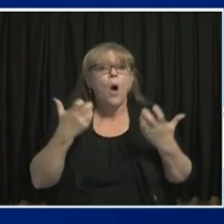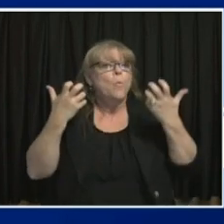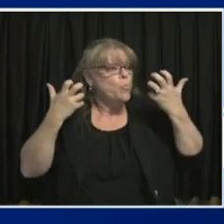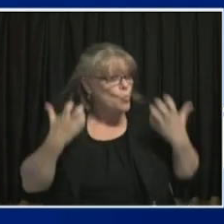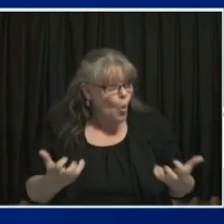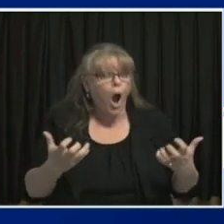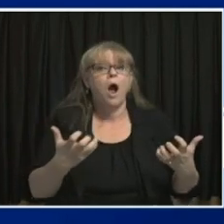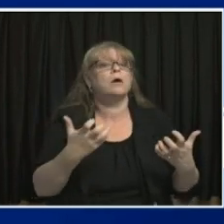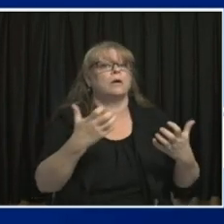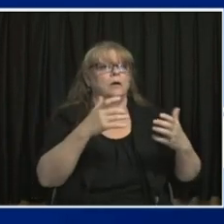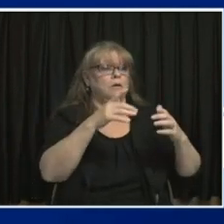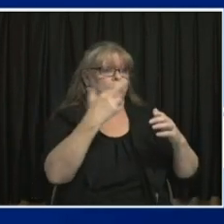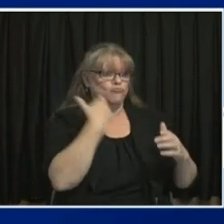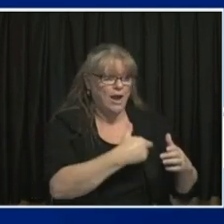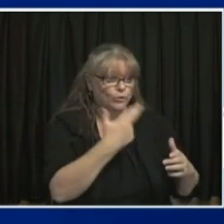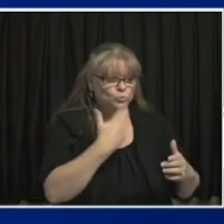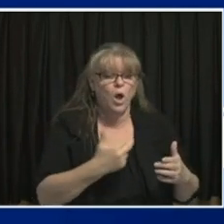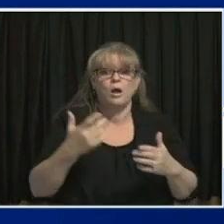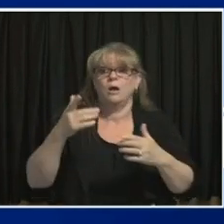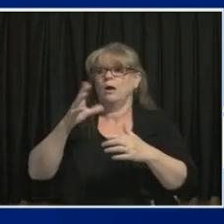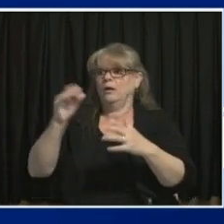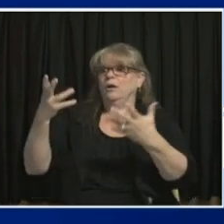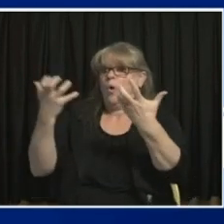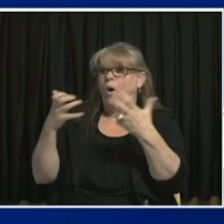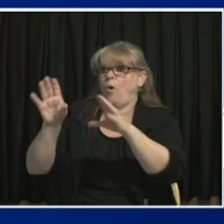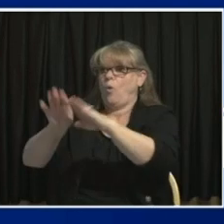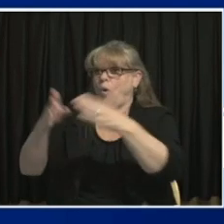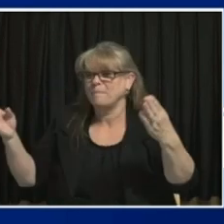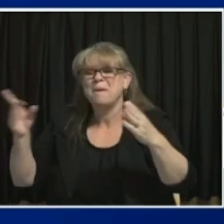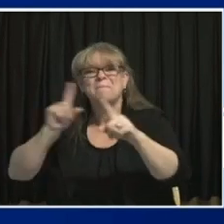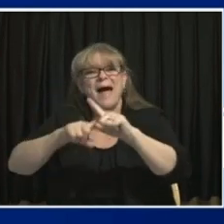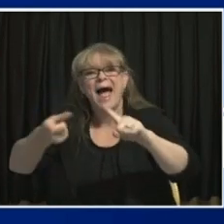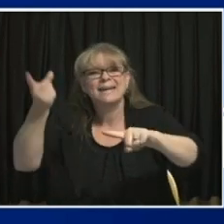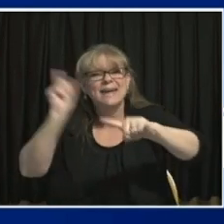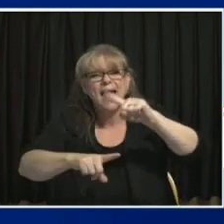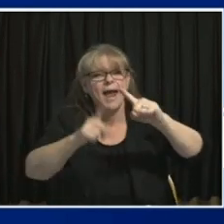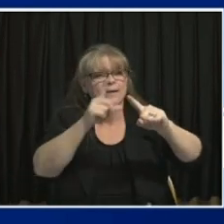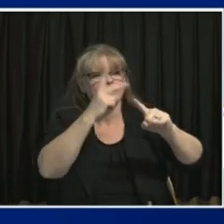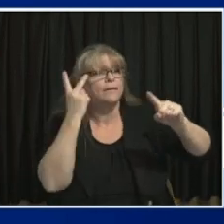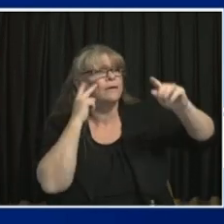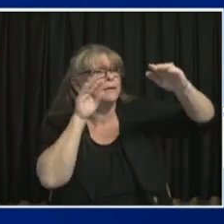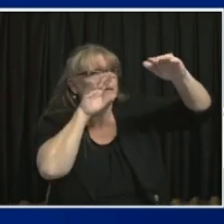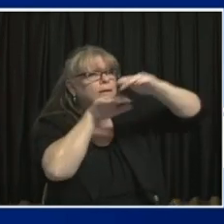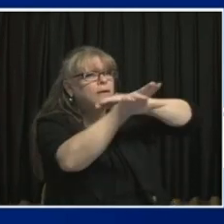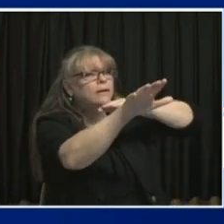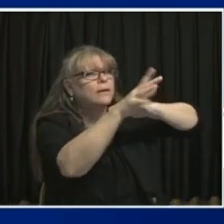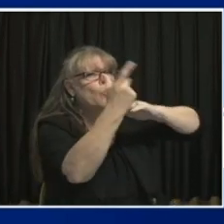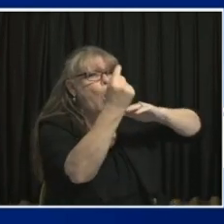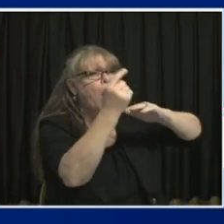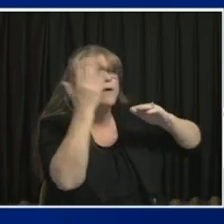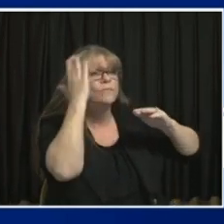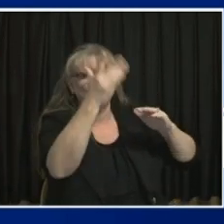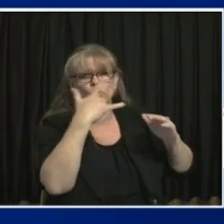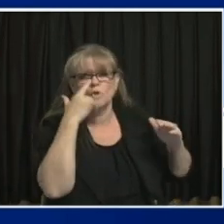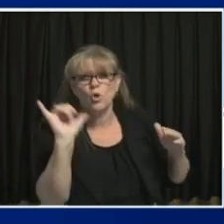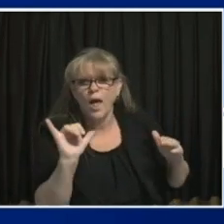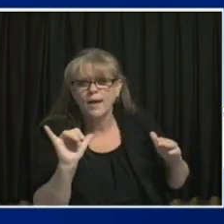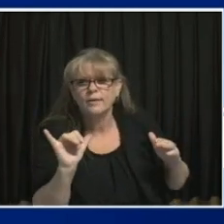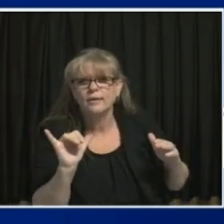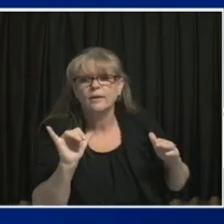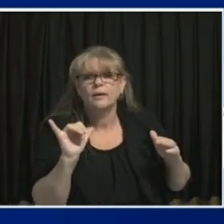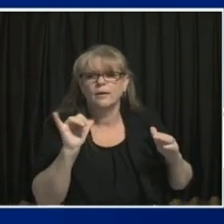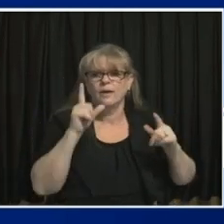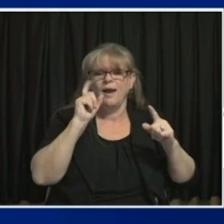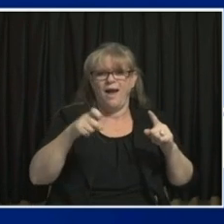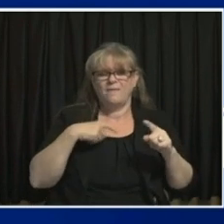safer at home is working, and it takes those 2 generations of transmission. How many people does each infected person infect in the